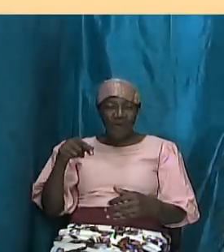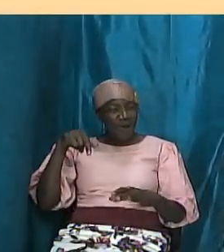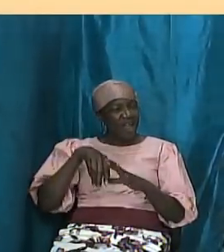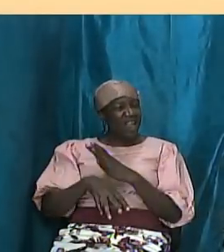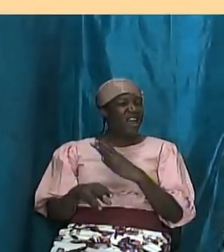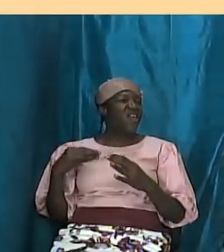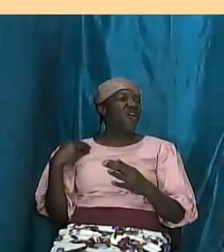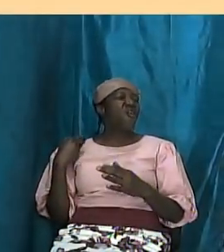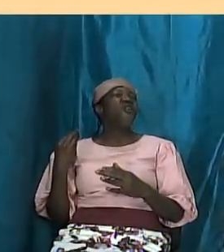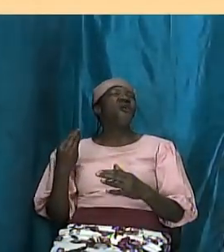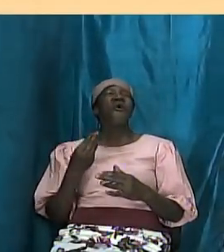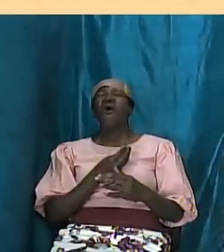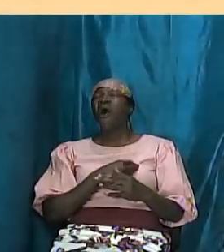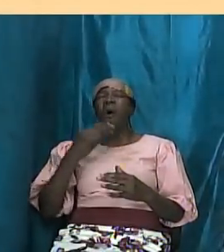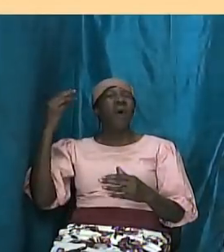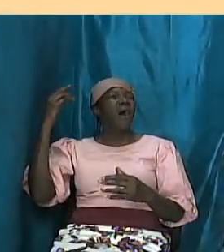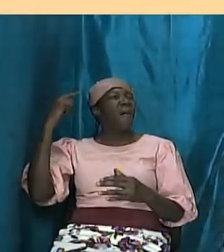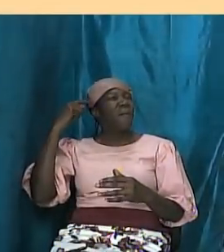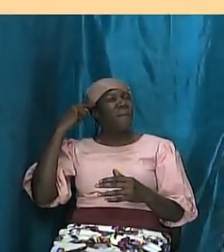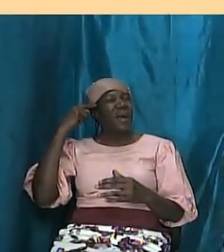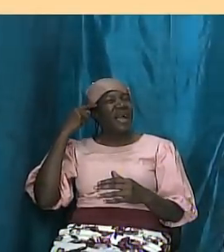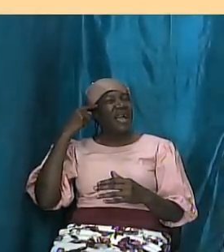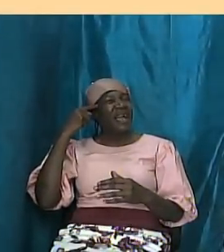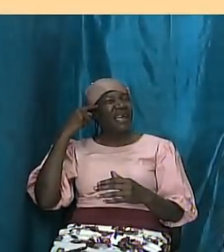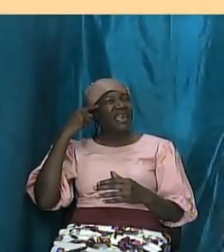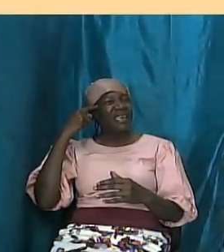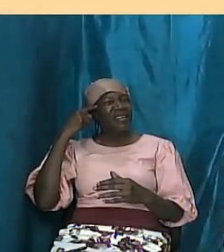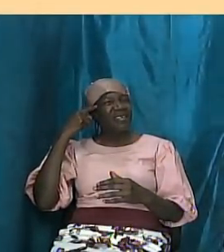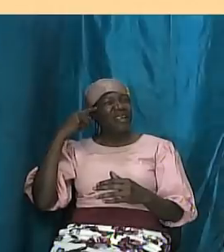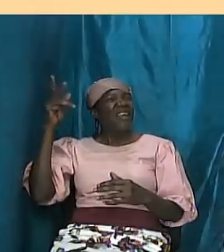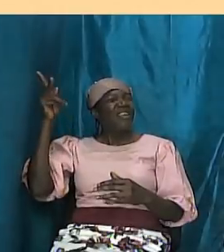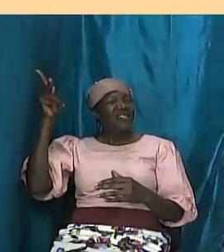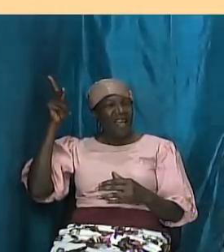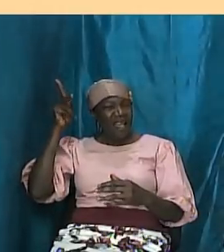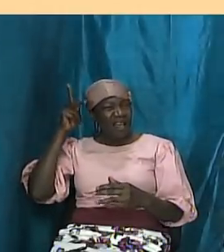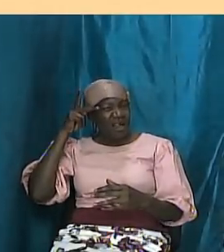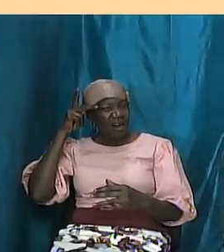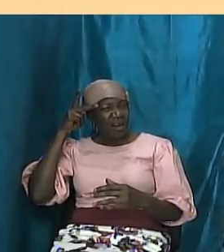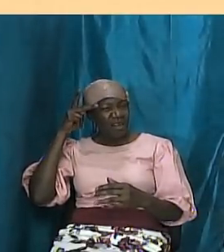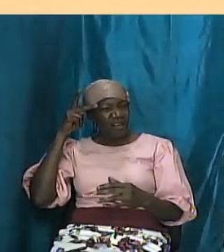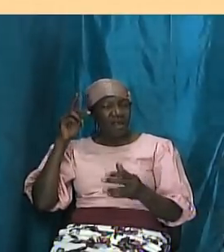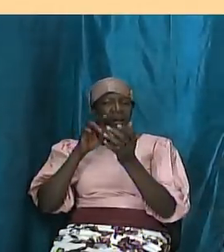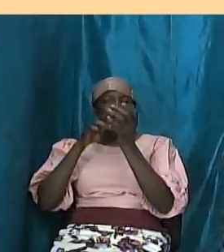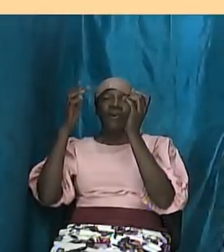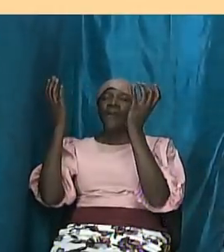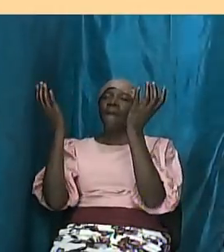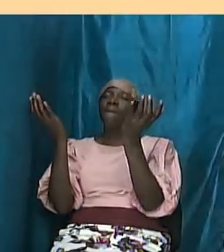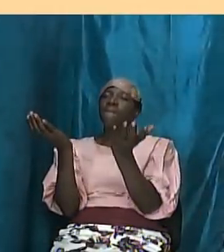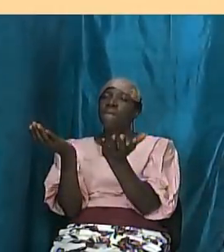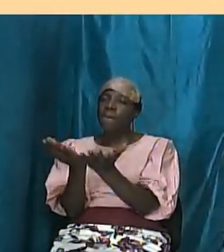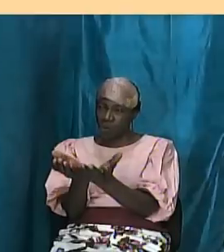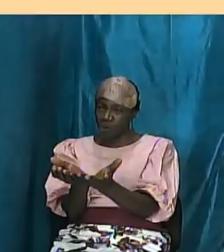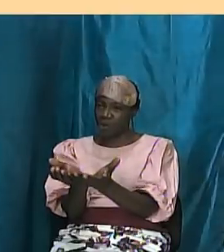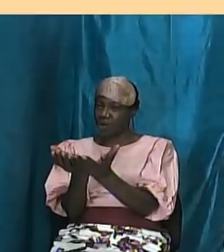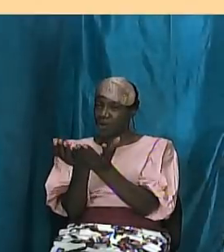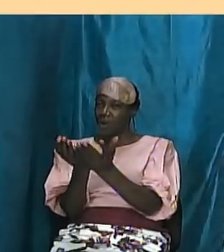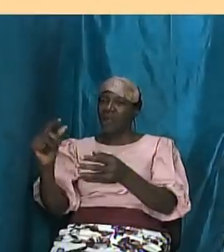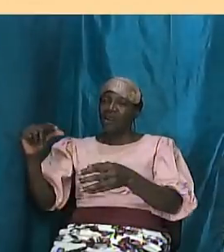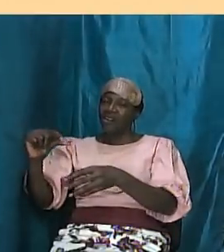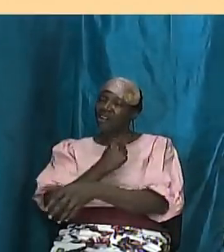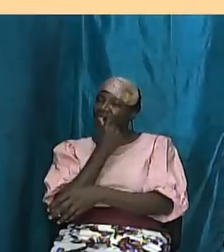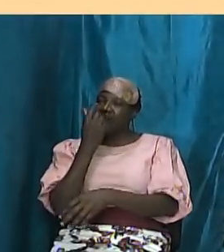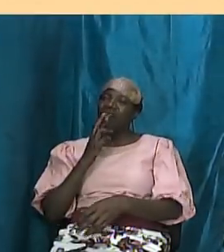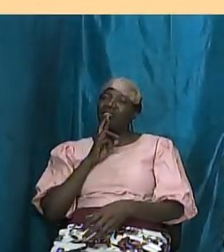own minds and psychology that the book of Genesis is real. It